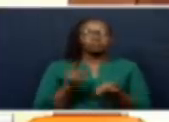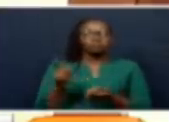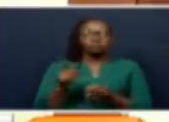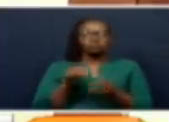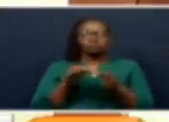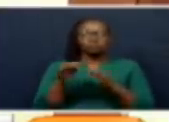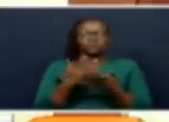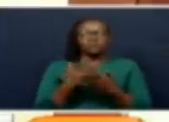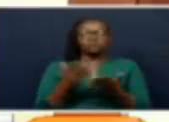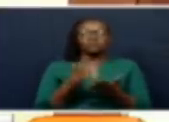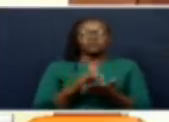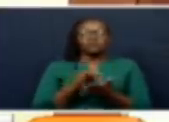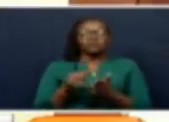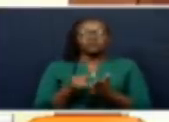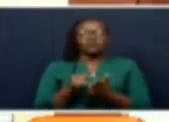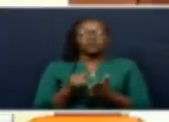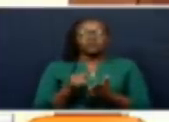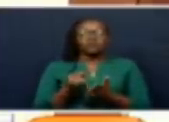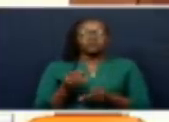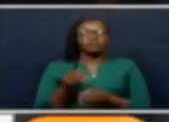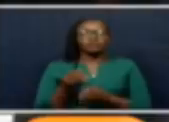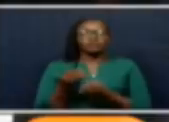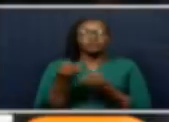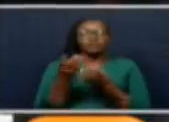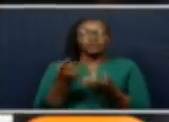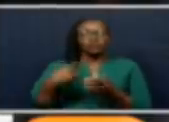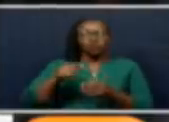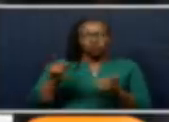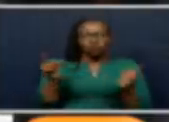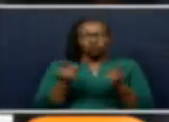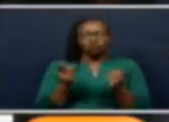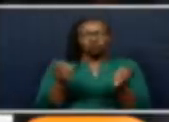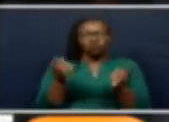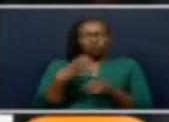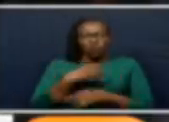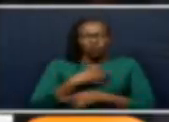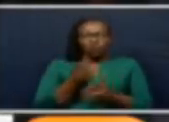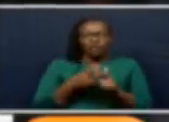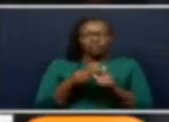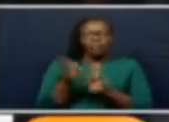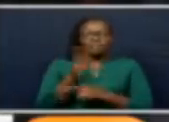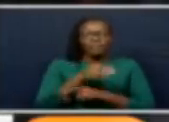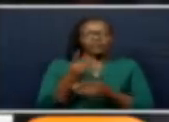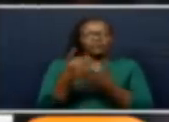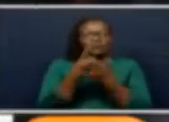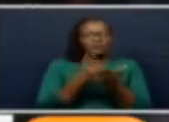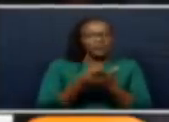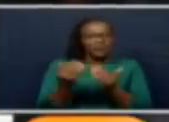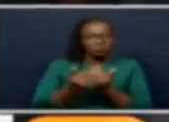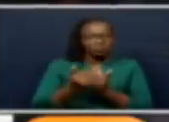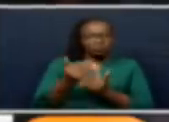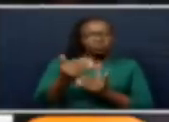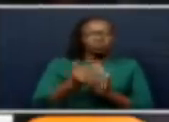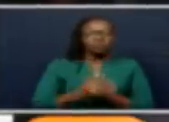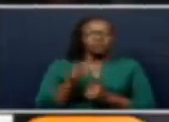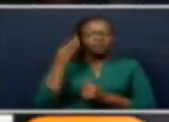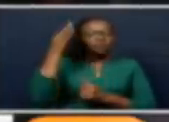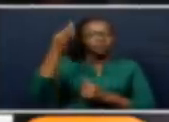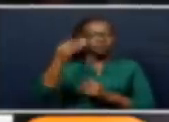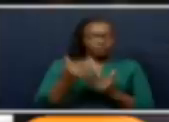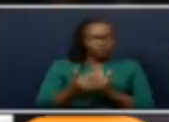to the party. Yeah. Yeah. SG, I want to take a break, come back, talk about going forward. The